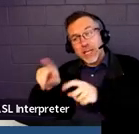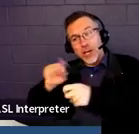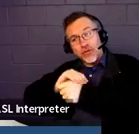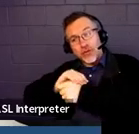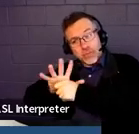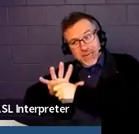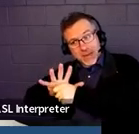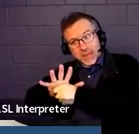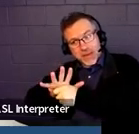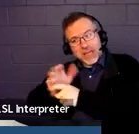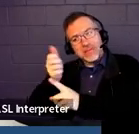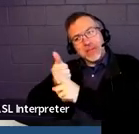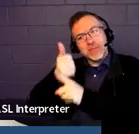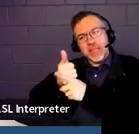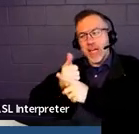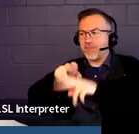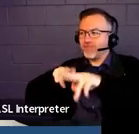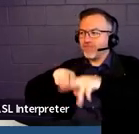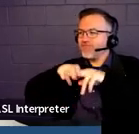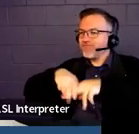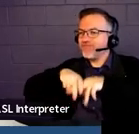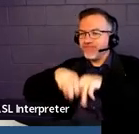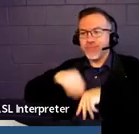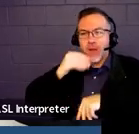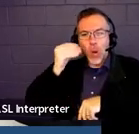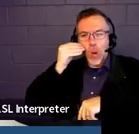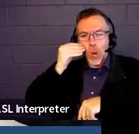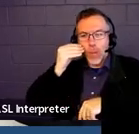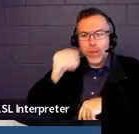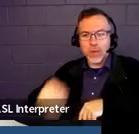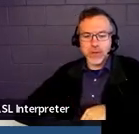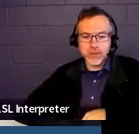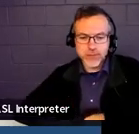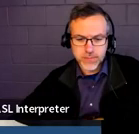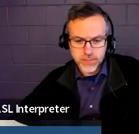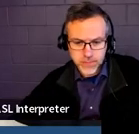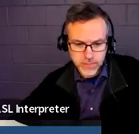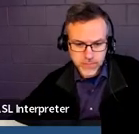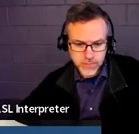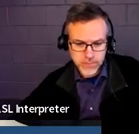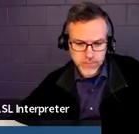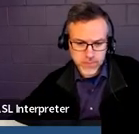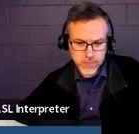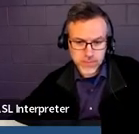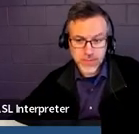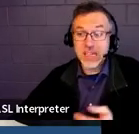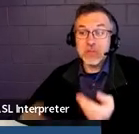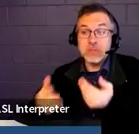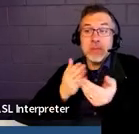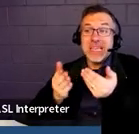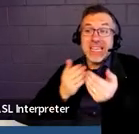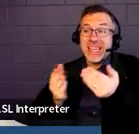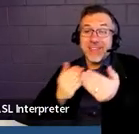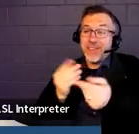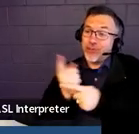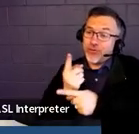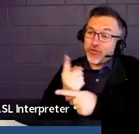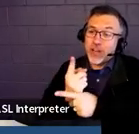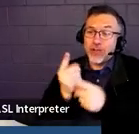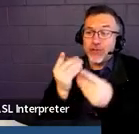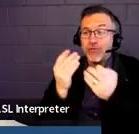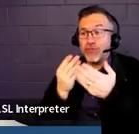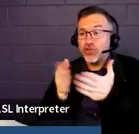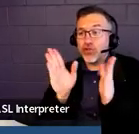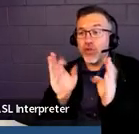at home and they were we know even our general education students have regressed in many of their skill